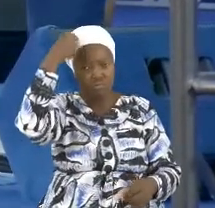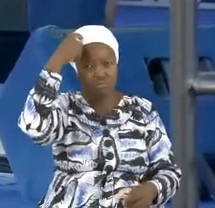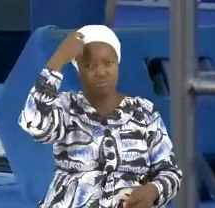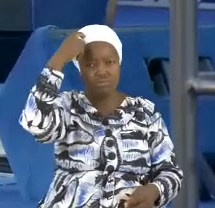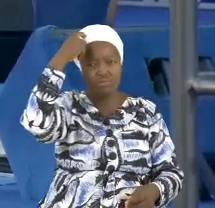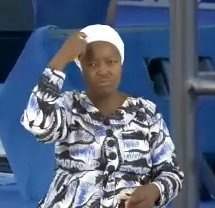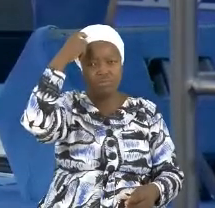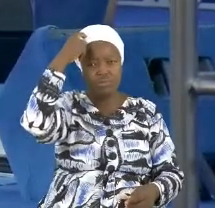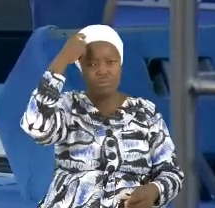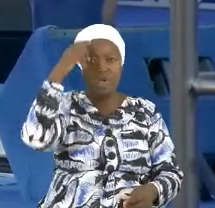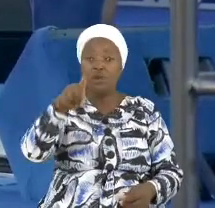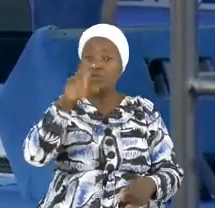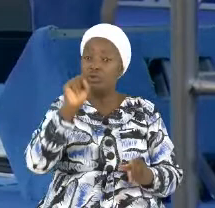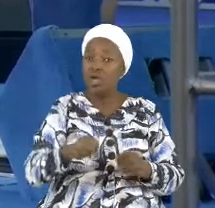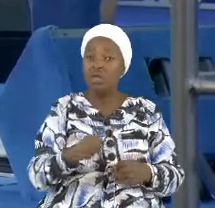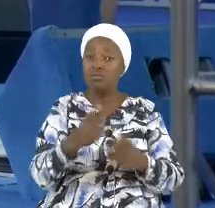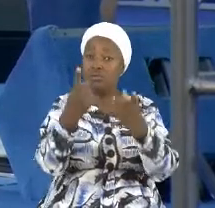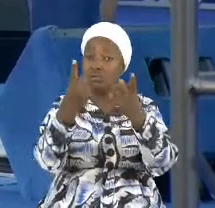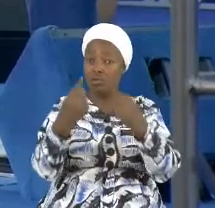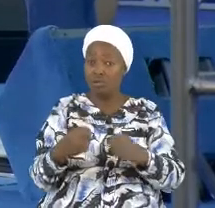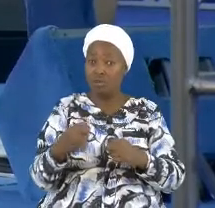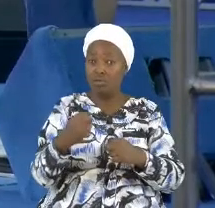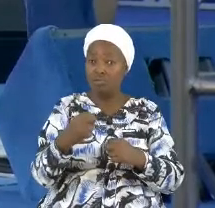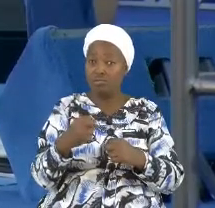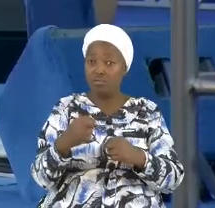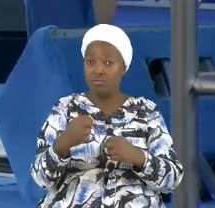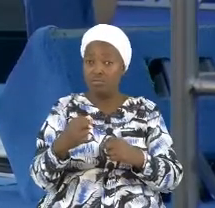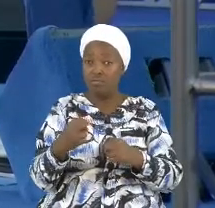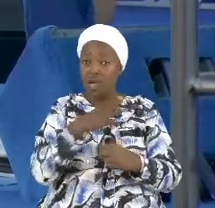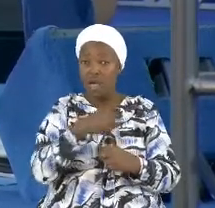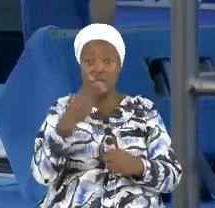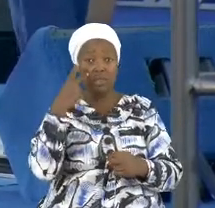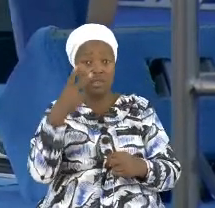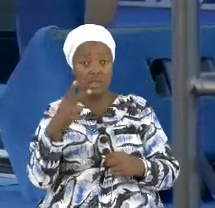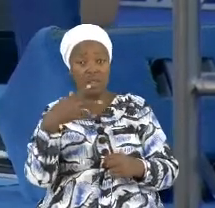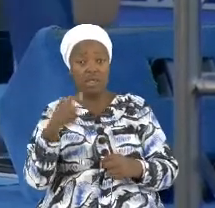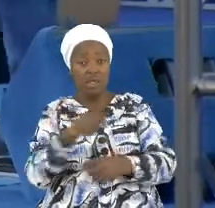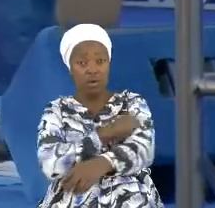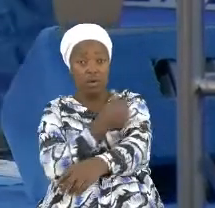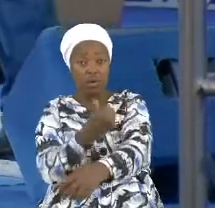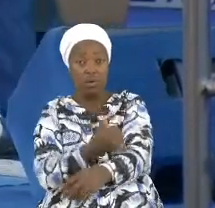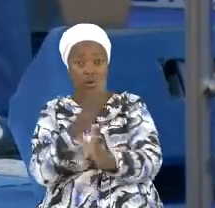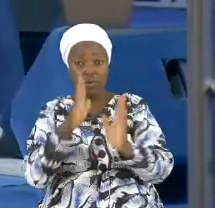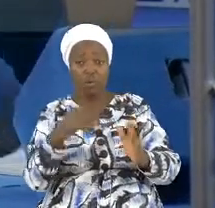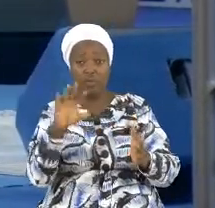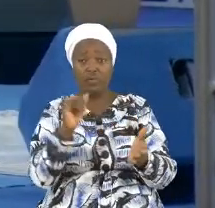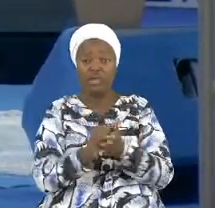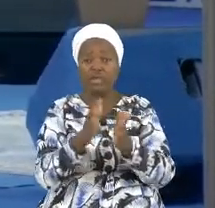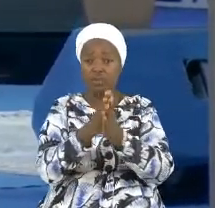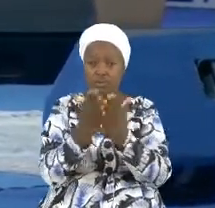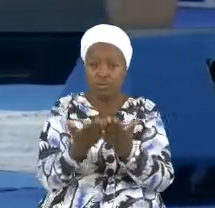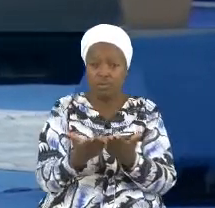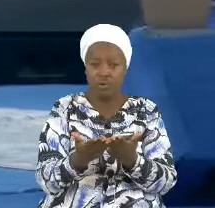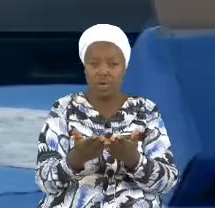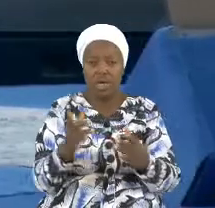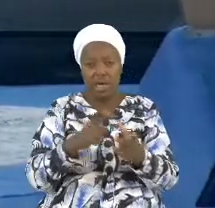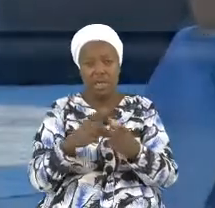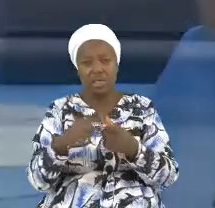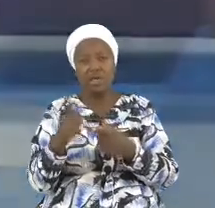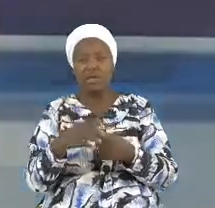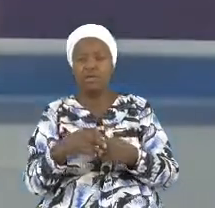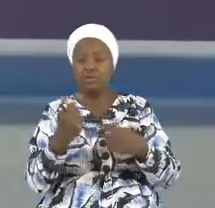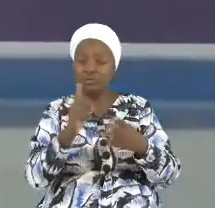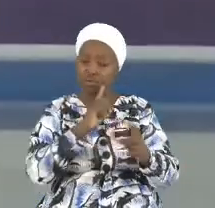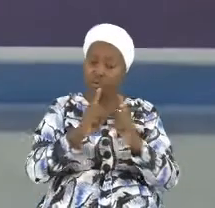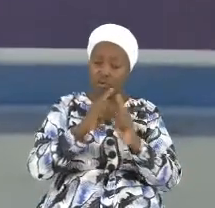You can come across the author of that book, and he relates with you,